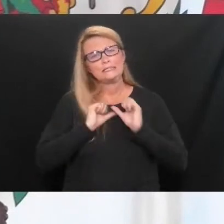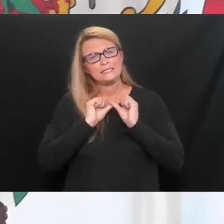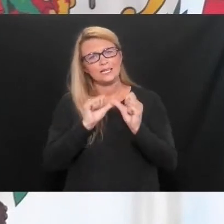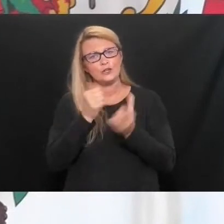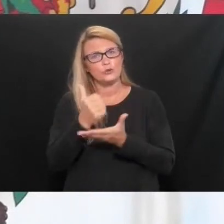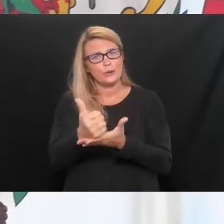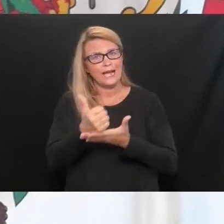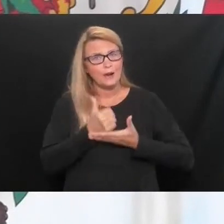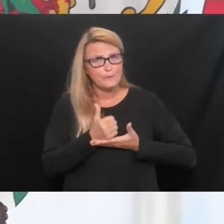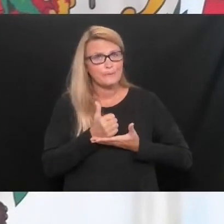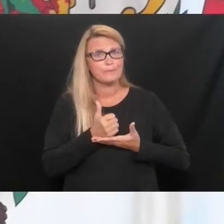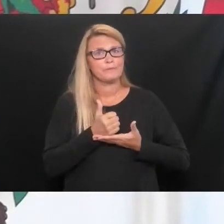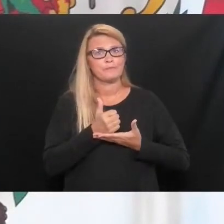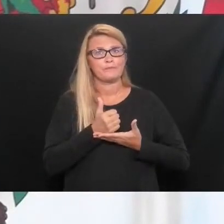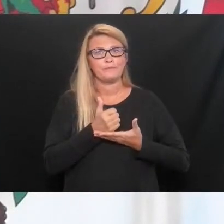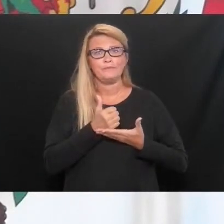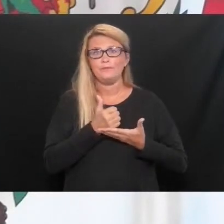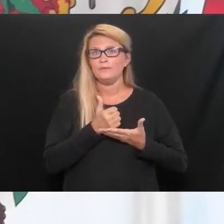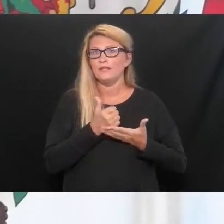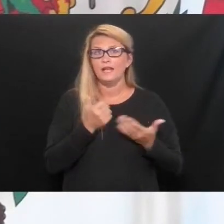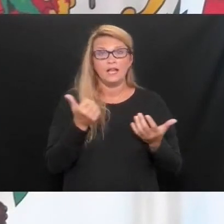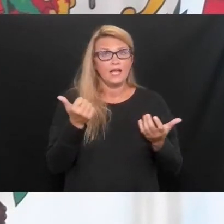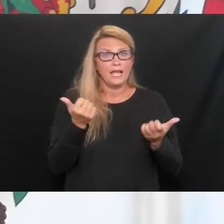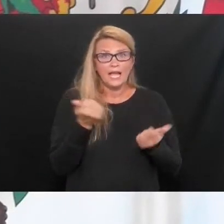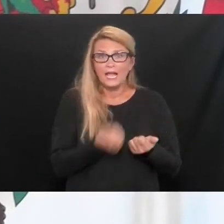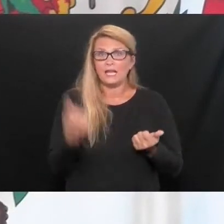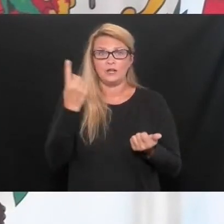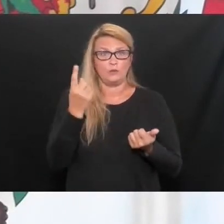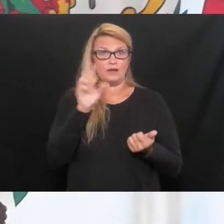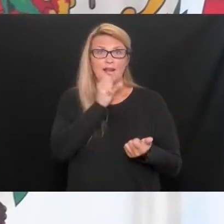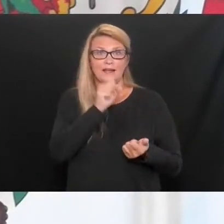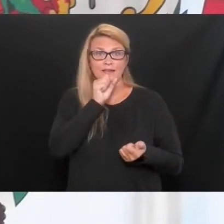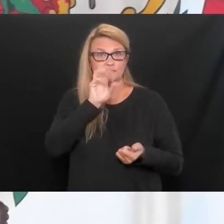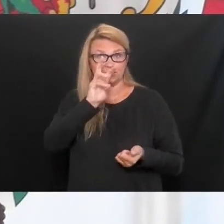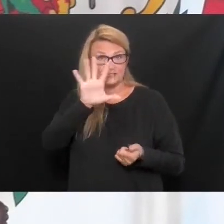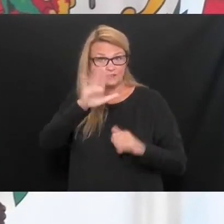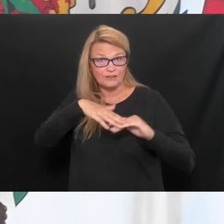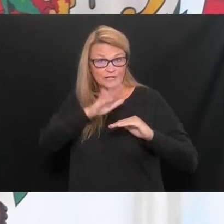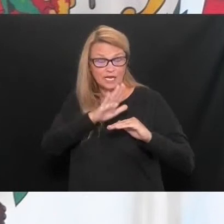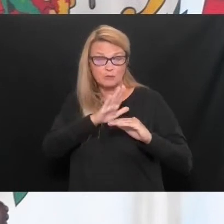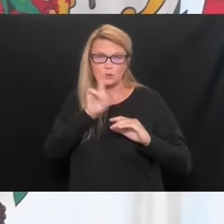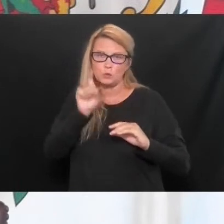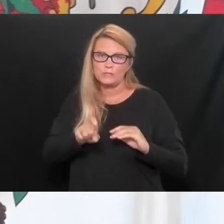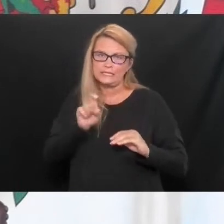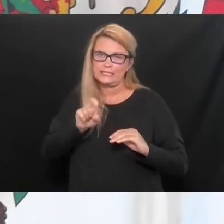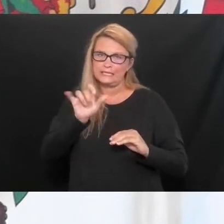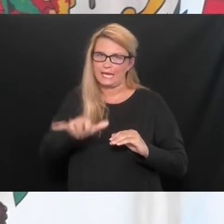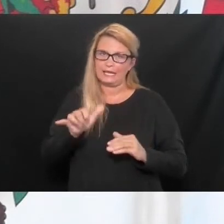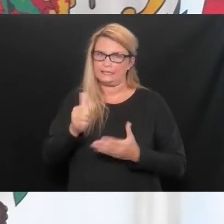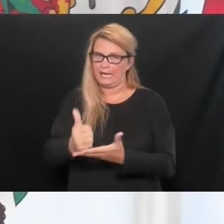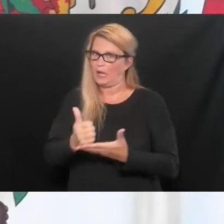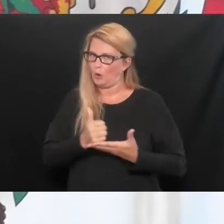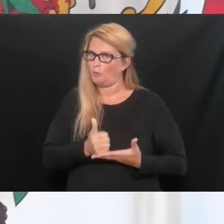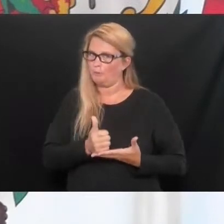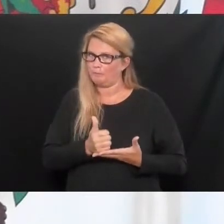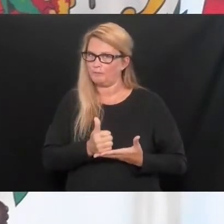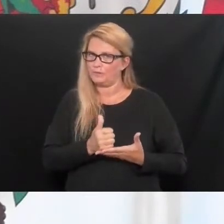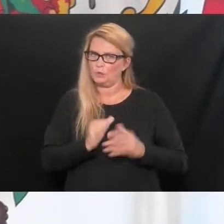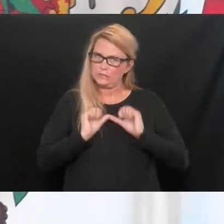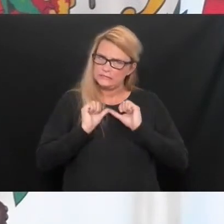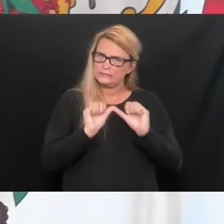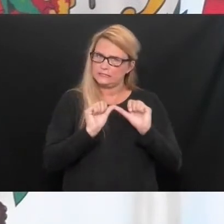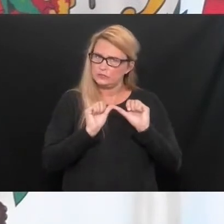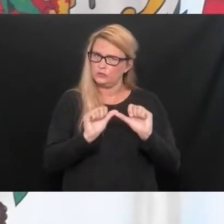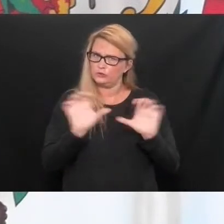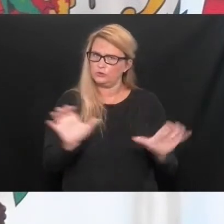every way, but anybody that's 65 and older, we need that number now to we'll just keep at it and keep at it and keep at it. Let's